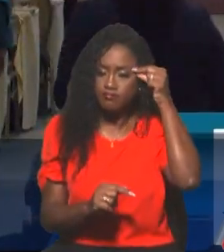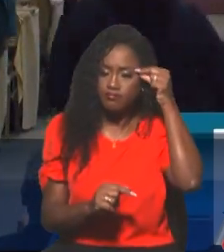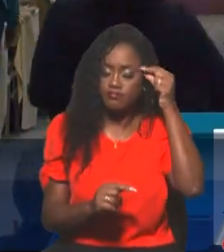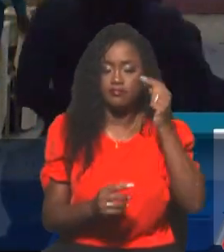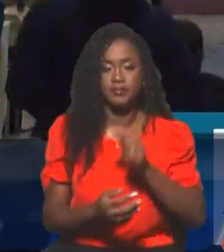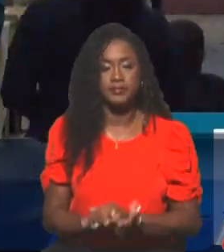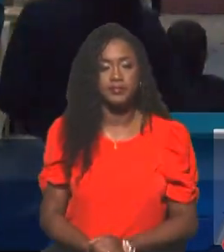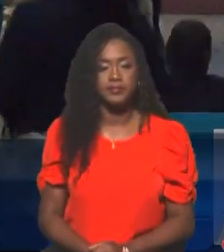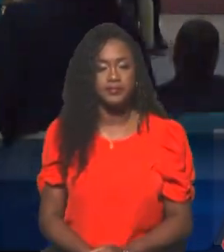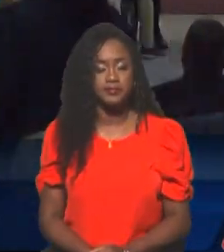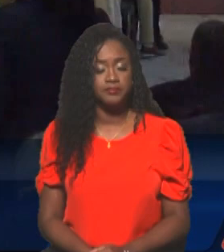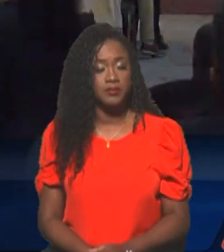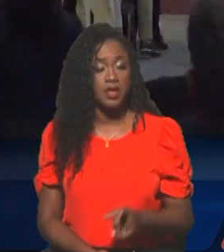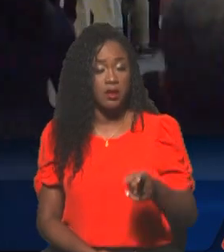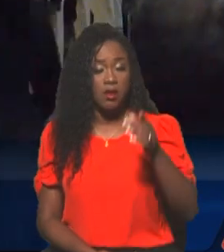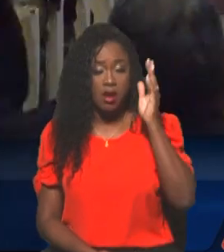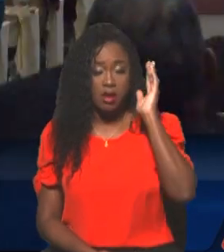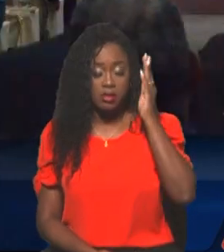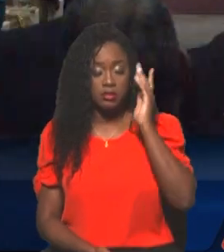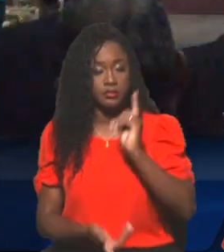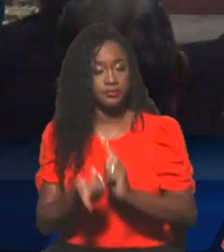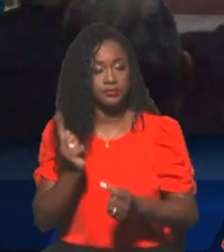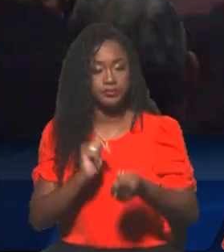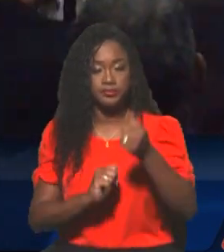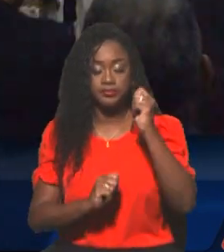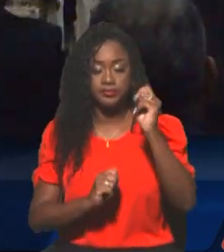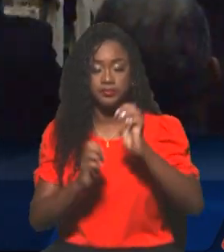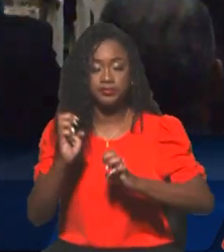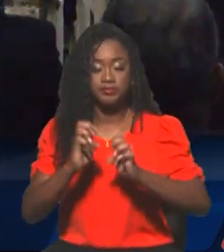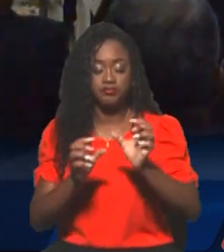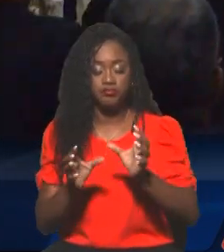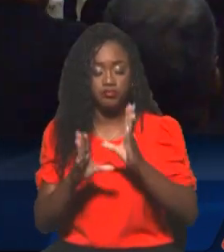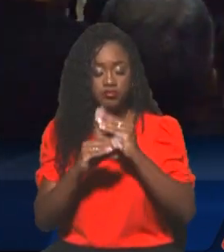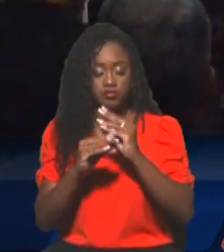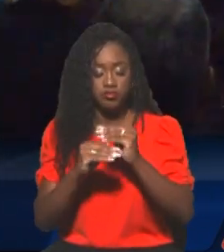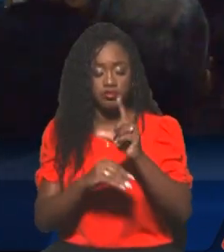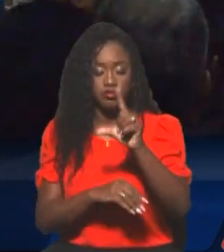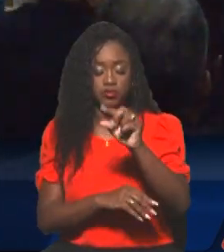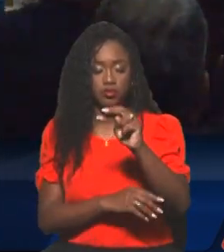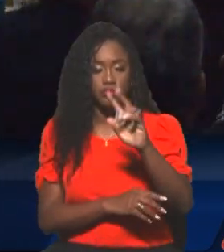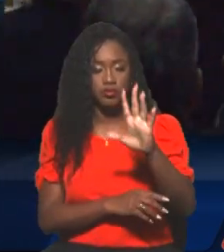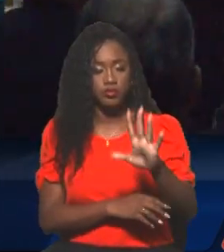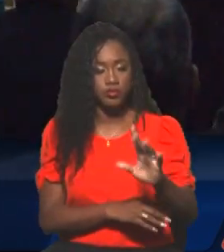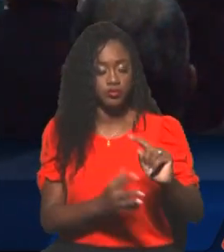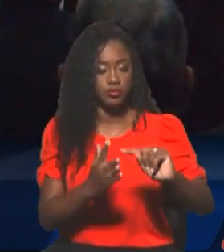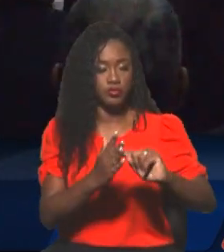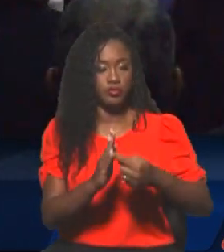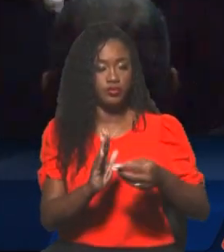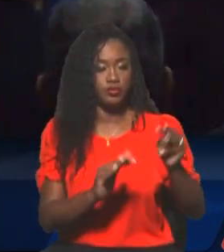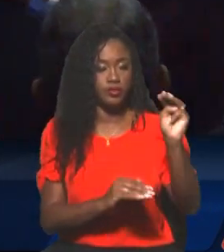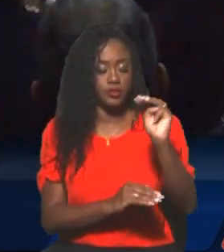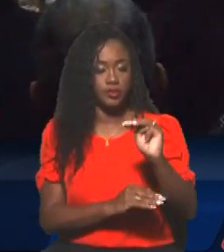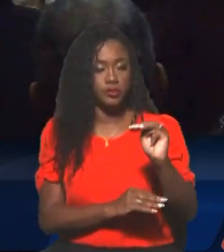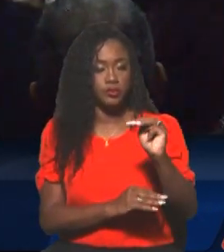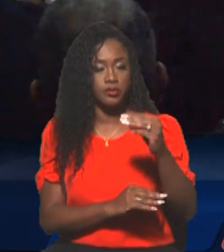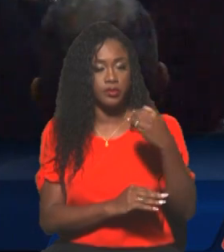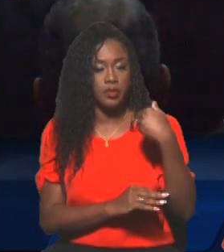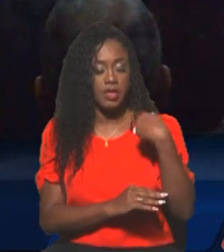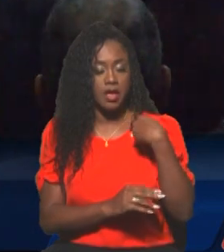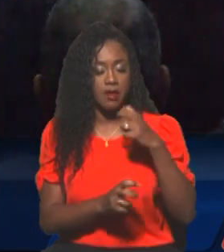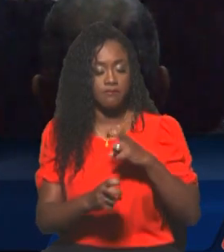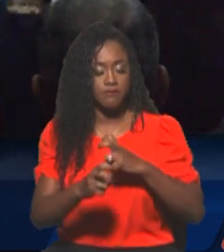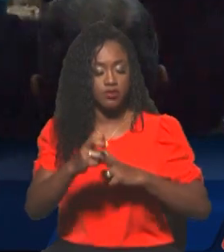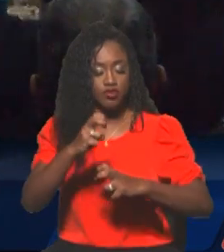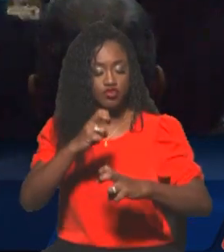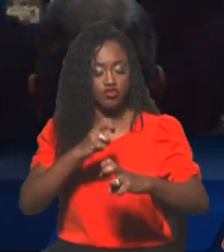Dr. Rowley was addressing the Trinidad and Tobago Energy Conference 2025. The conference kicked off on Monday and features a trade exhibition